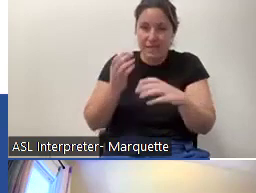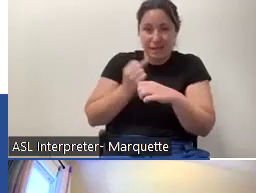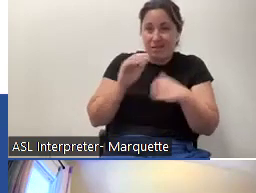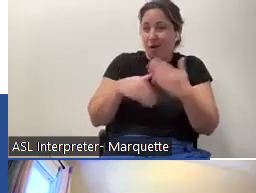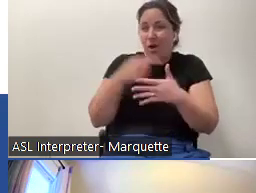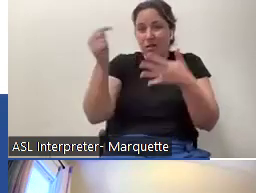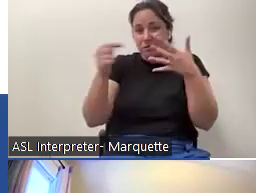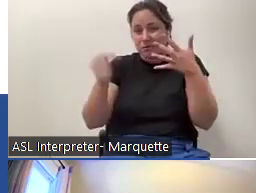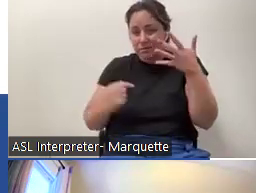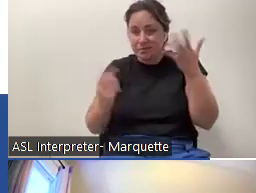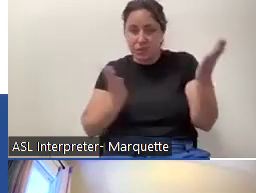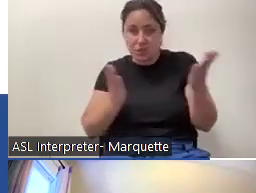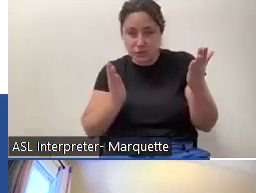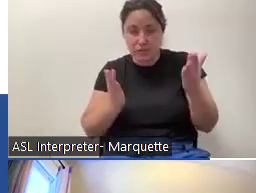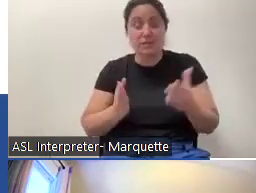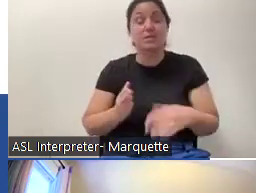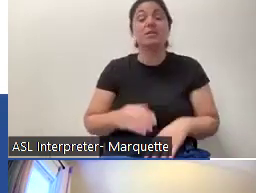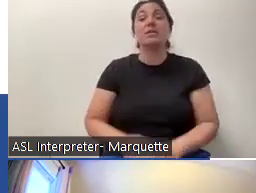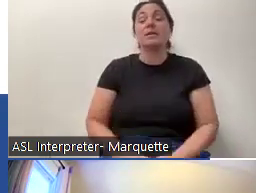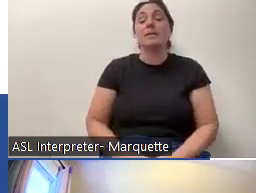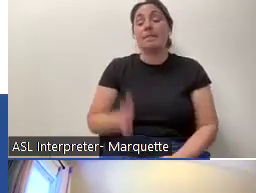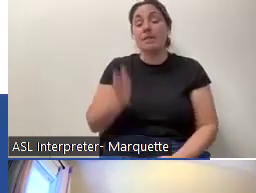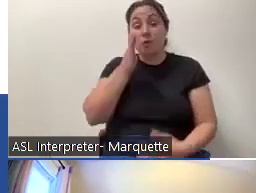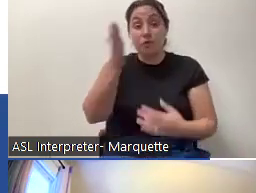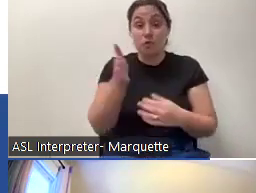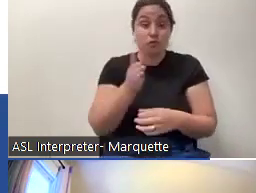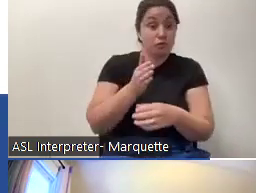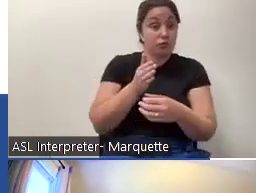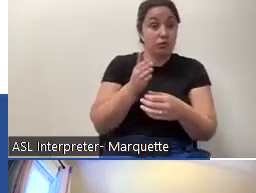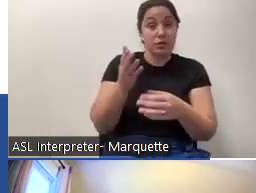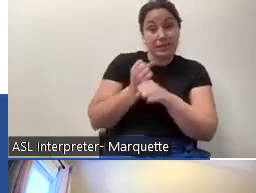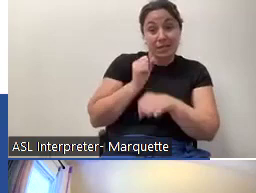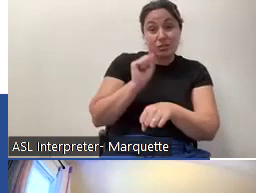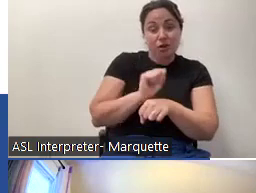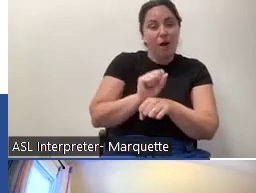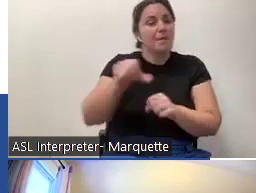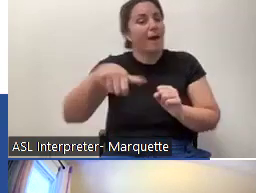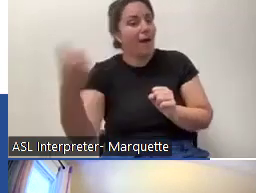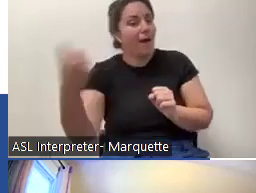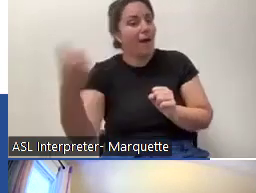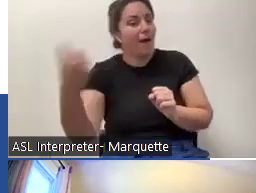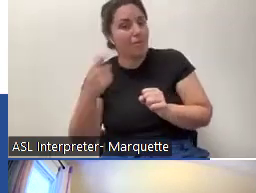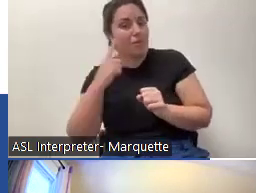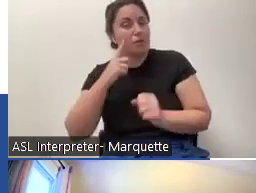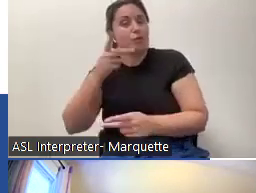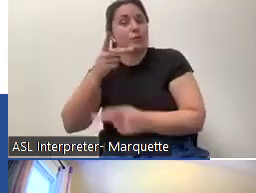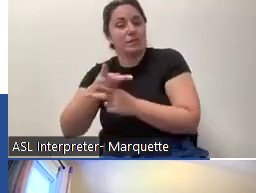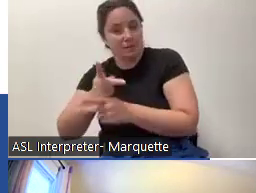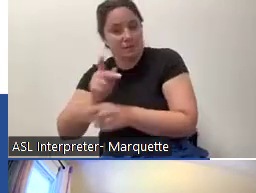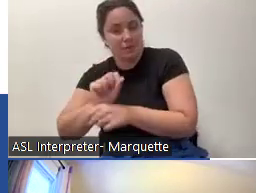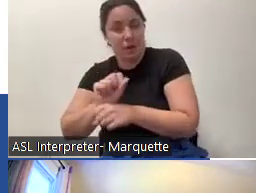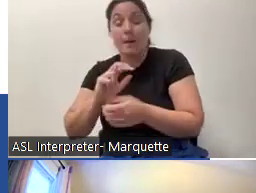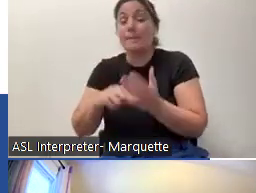they need, not only to get a job, but to keep a job, right? Because that's another key ingredient of employment. It's not just obtaining the job,